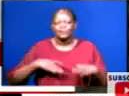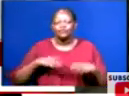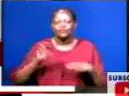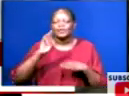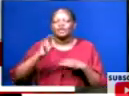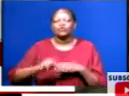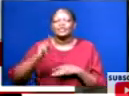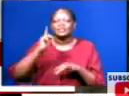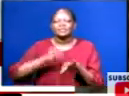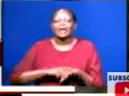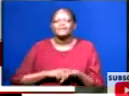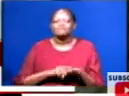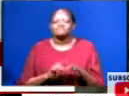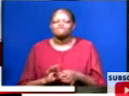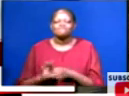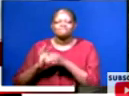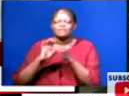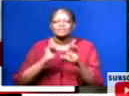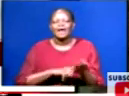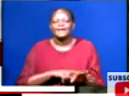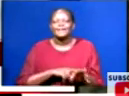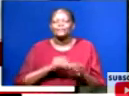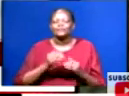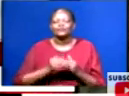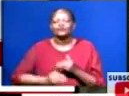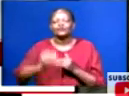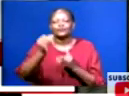time to bond, time to move forward